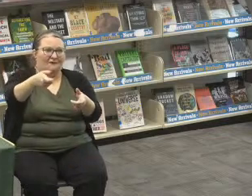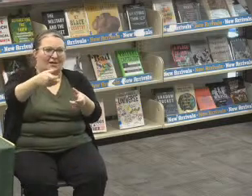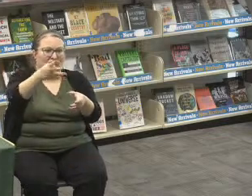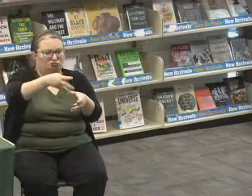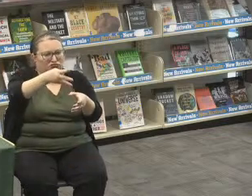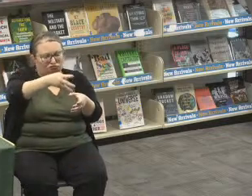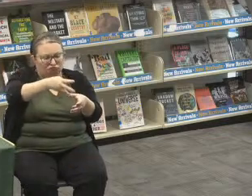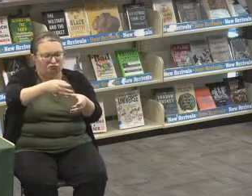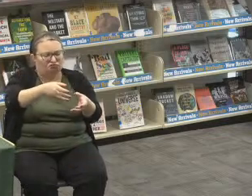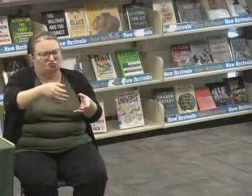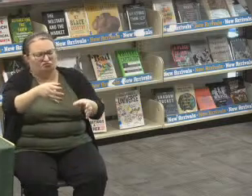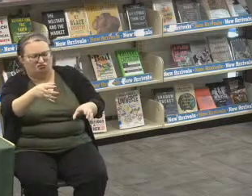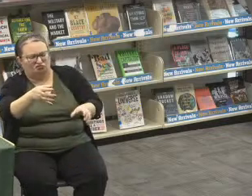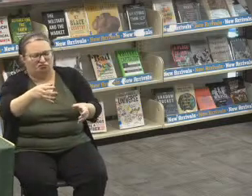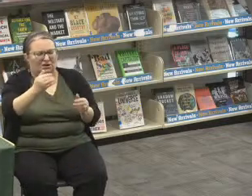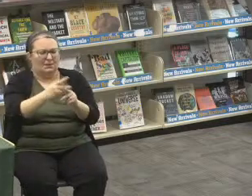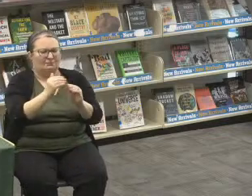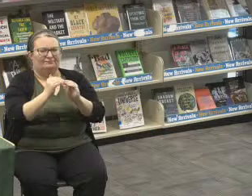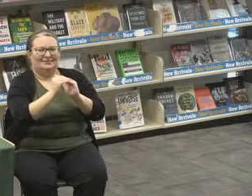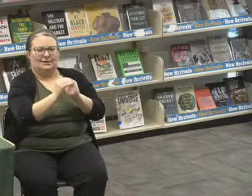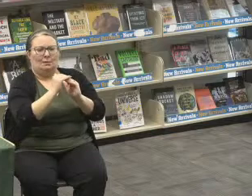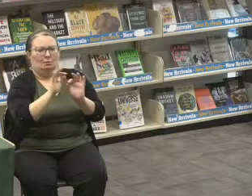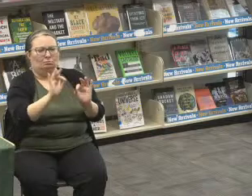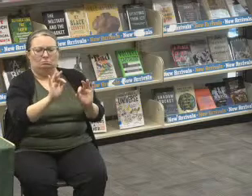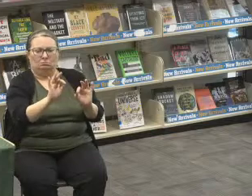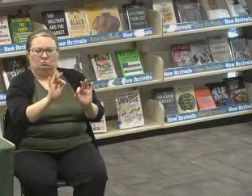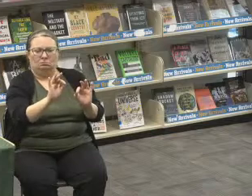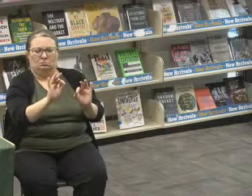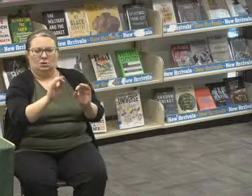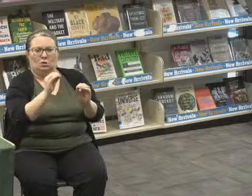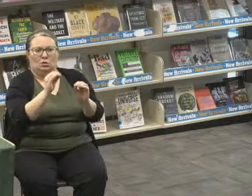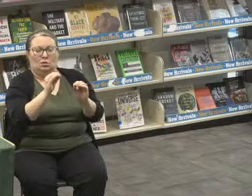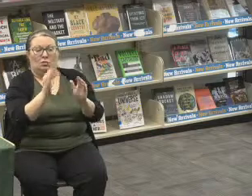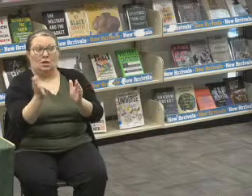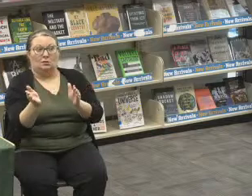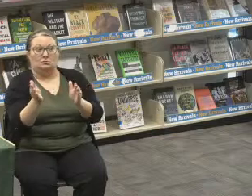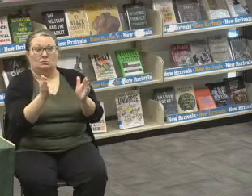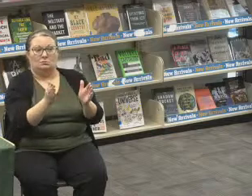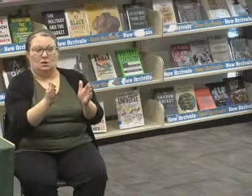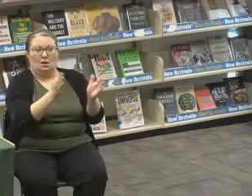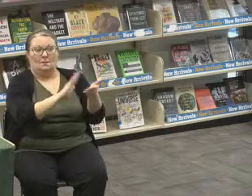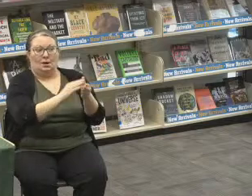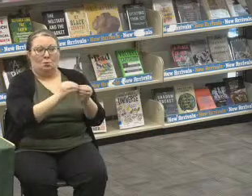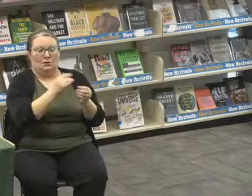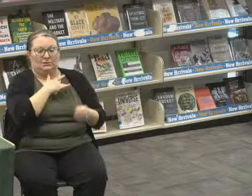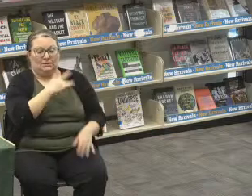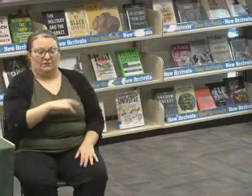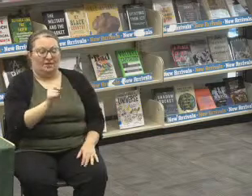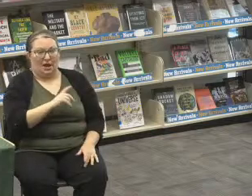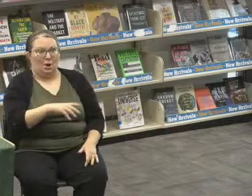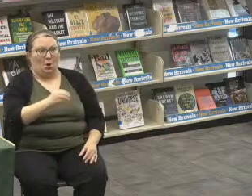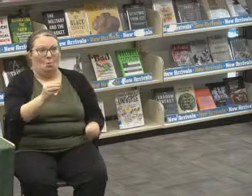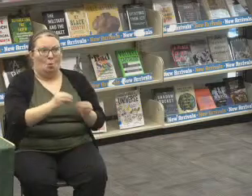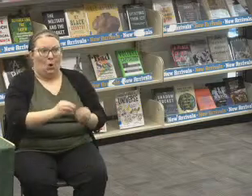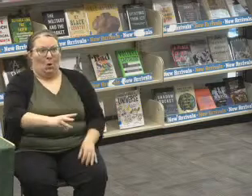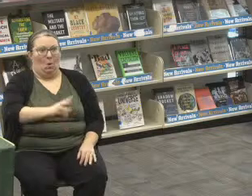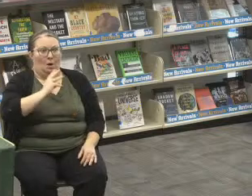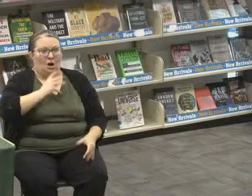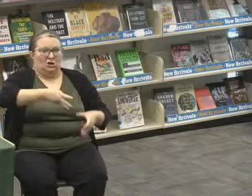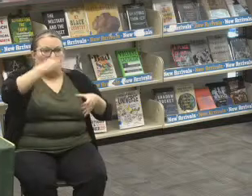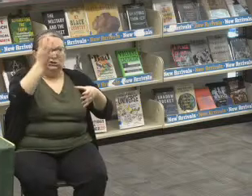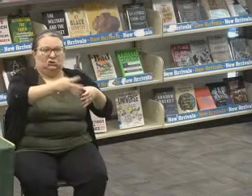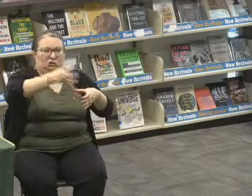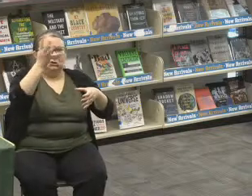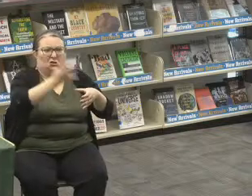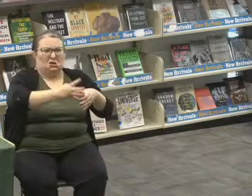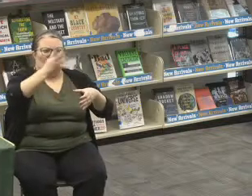pour out some water, they can kind of keep it at a stable level. But the more sensitive you become, it's like having more and more kind of water that's